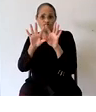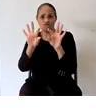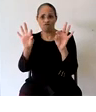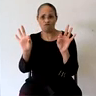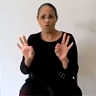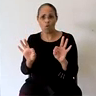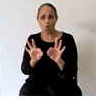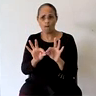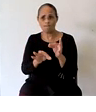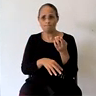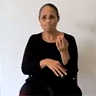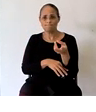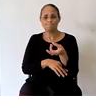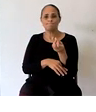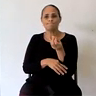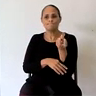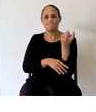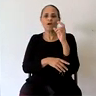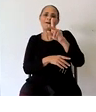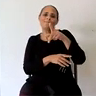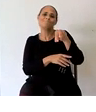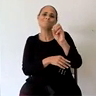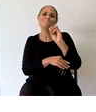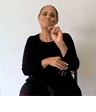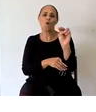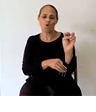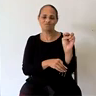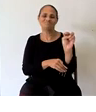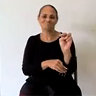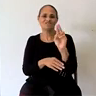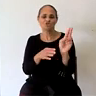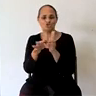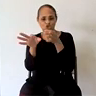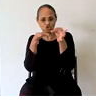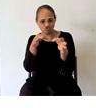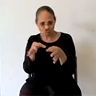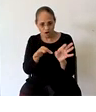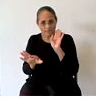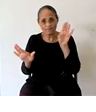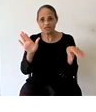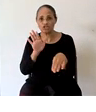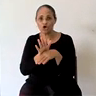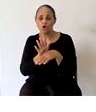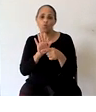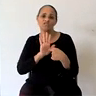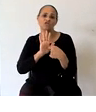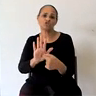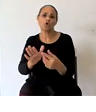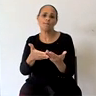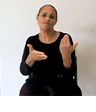Now, this phrase was used to describe these pictures that which I had shown in the previous